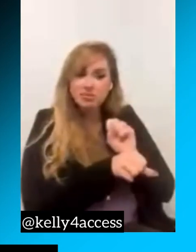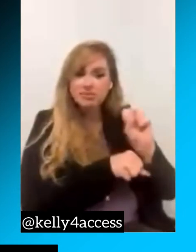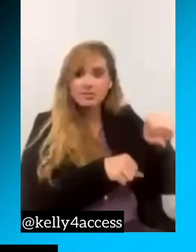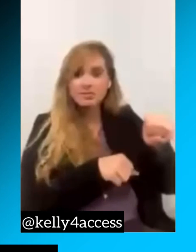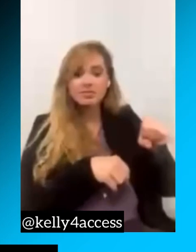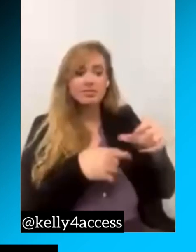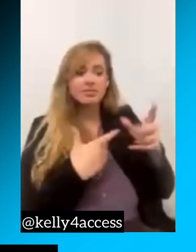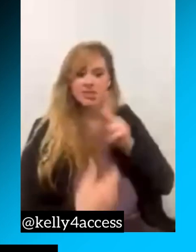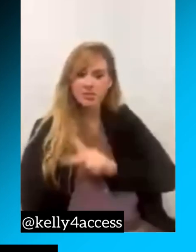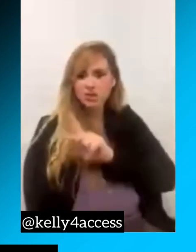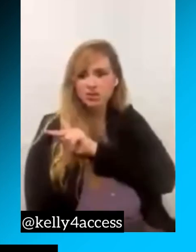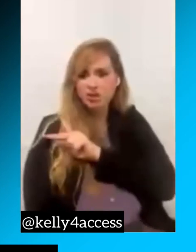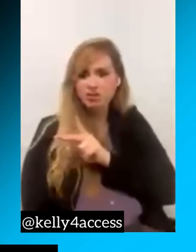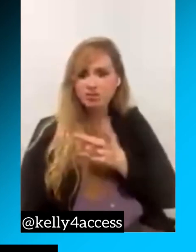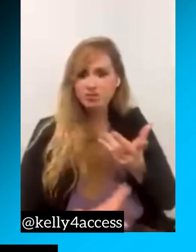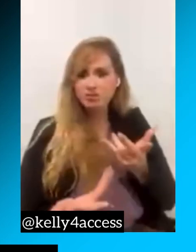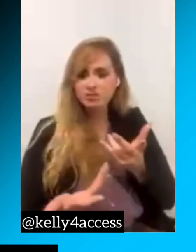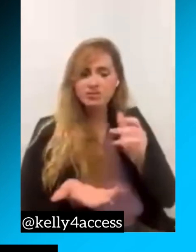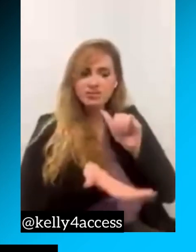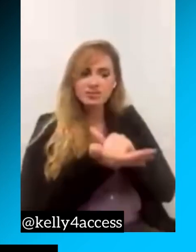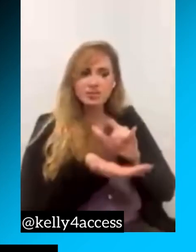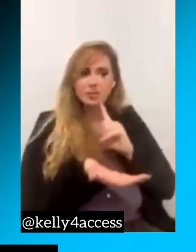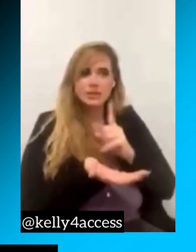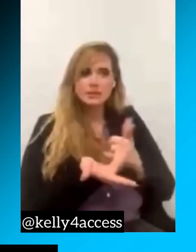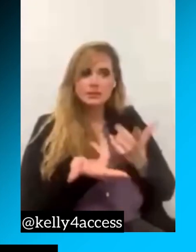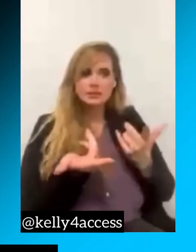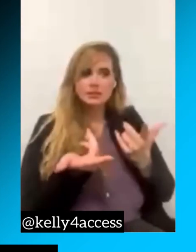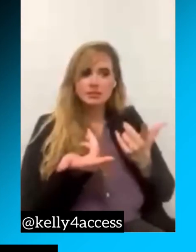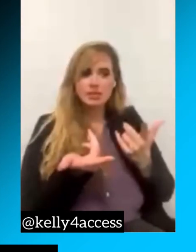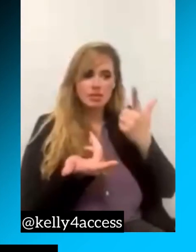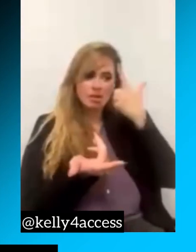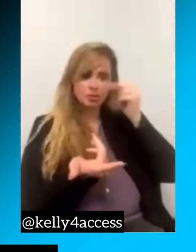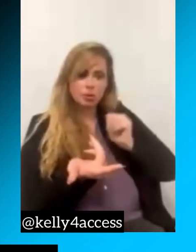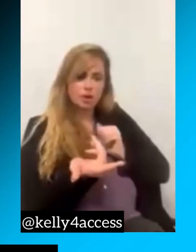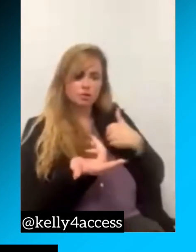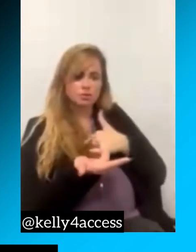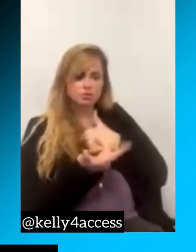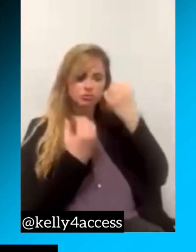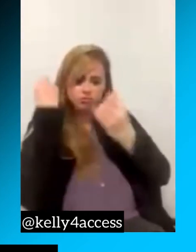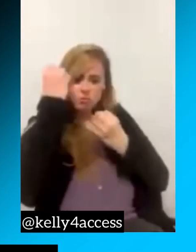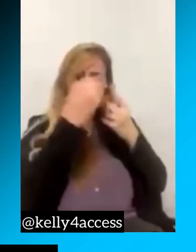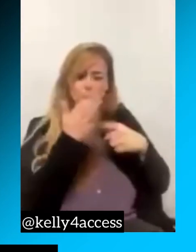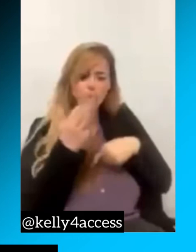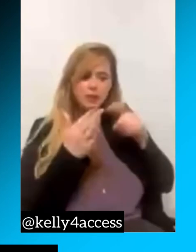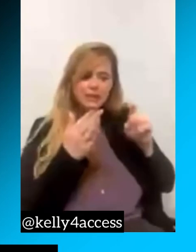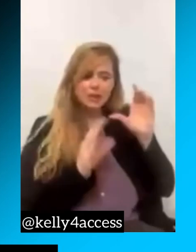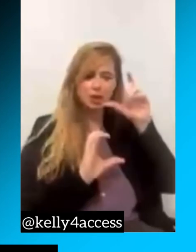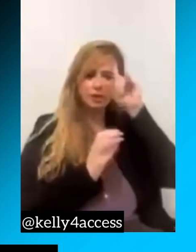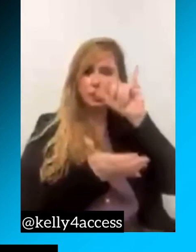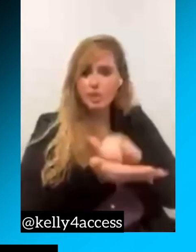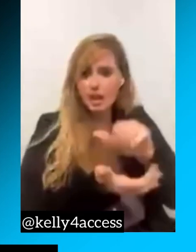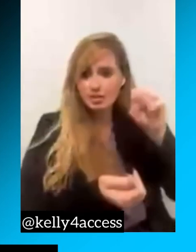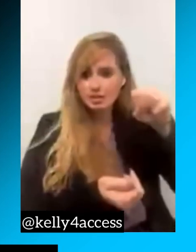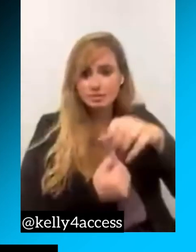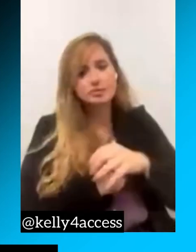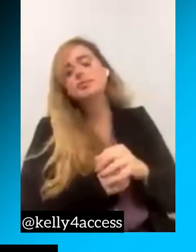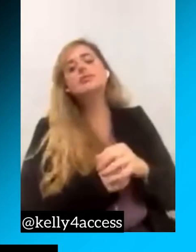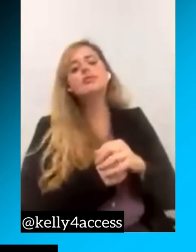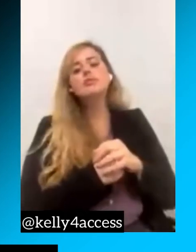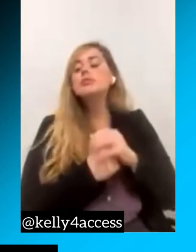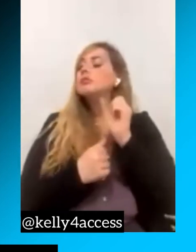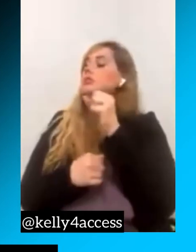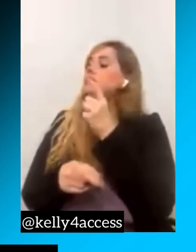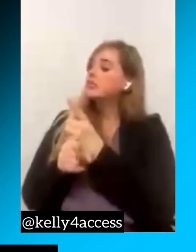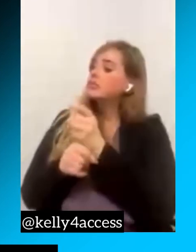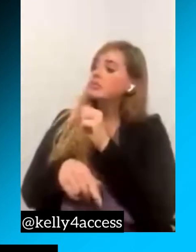so it really is up to ourselves and what we think we need and seeking that out. The wonderful thing is that there's